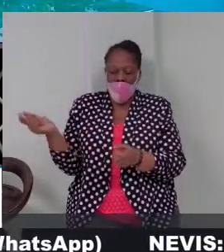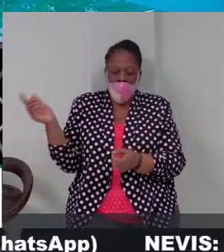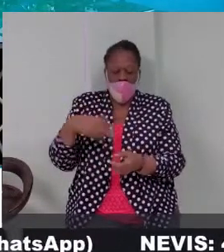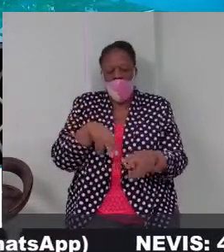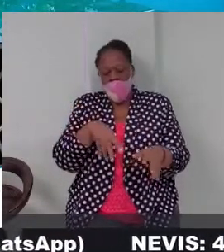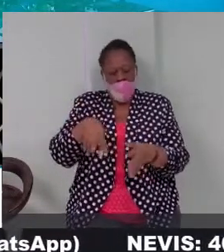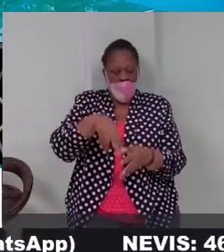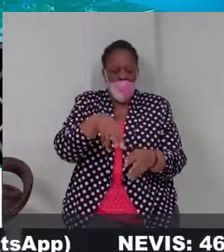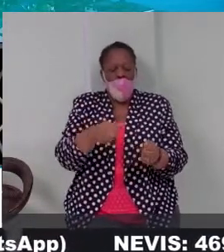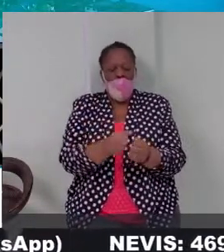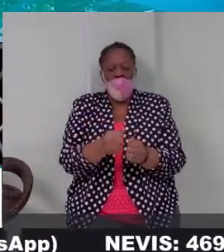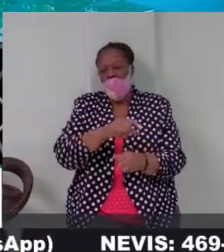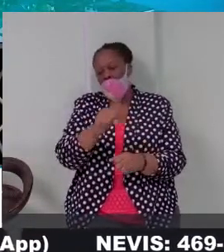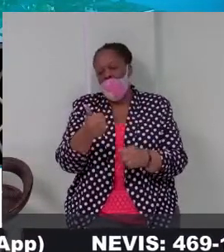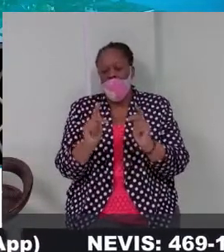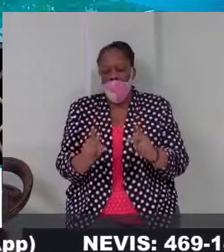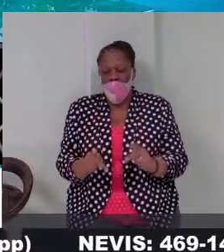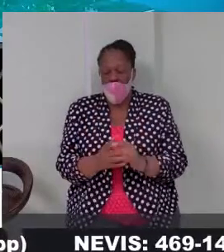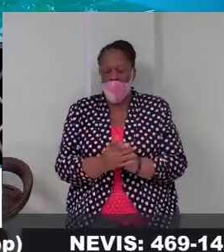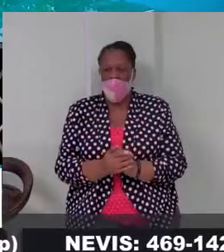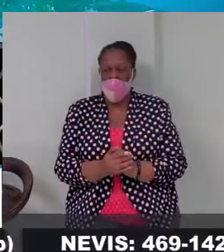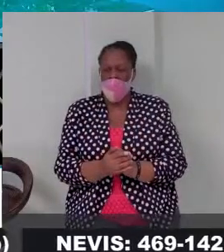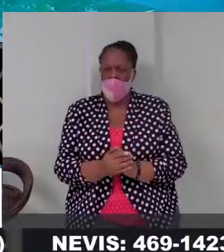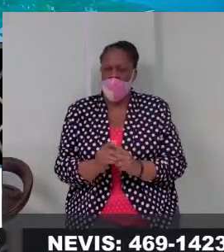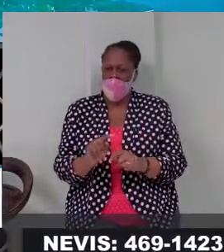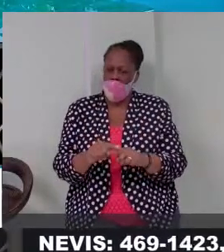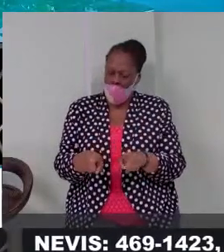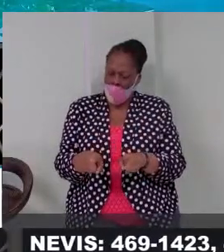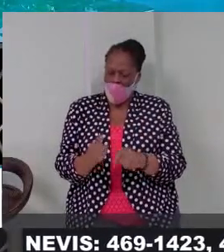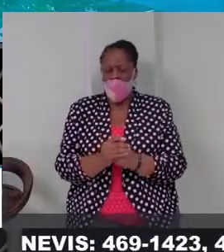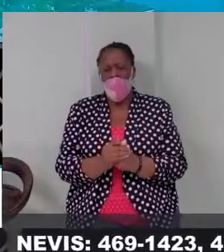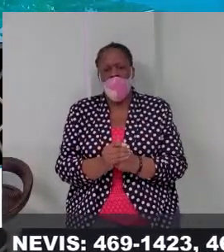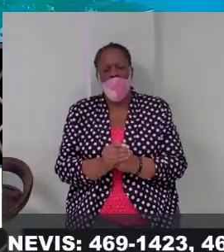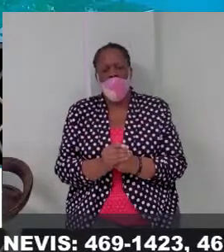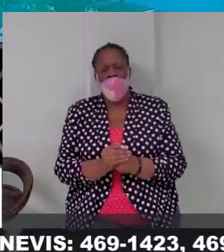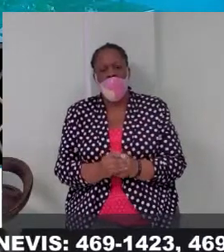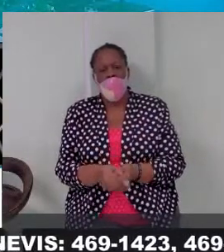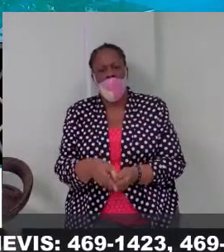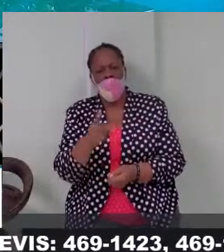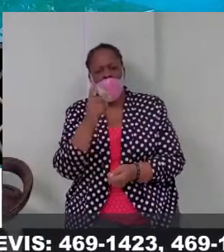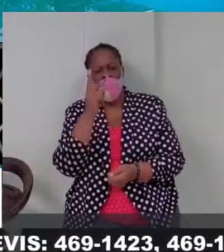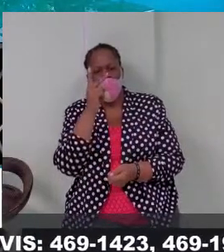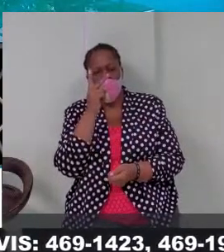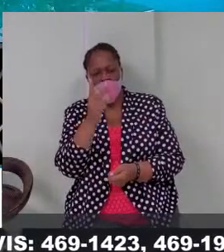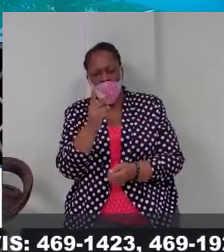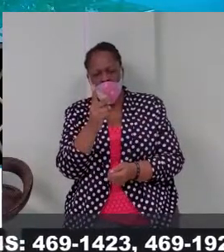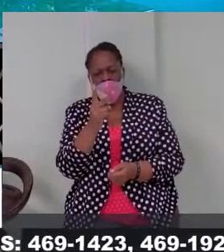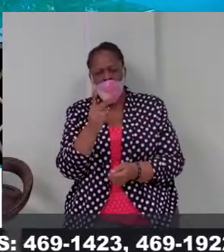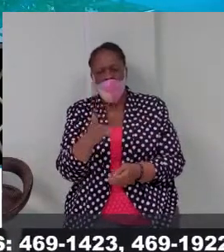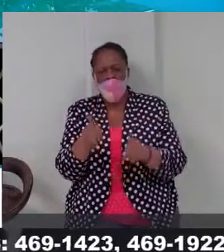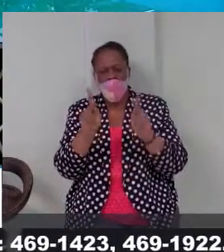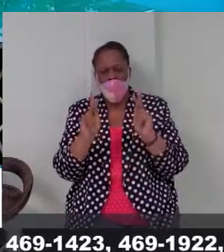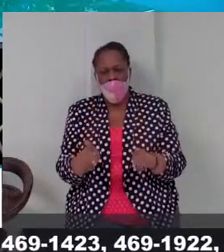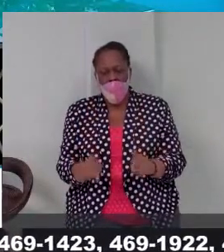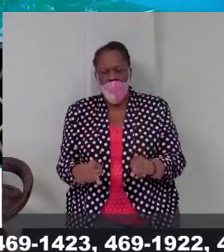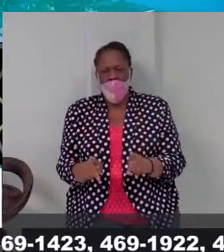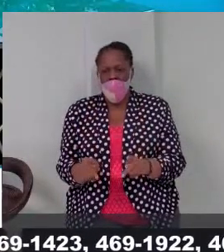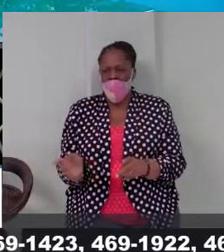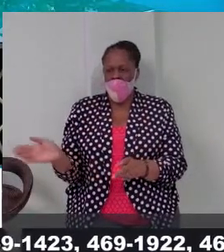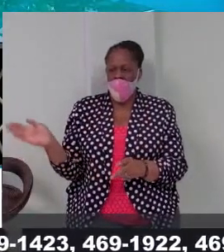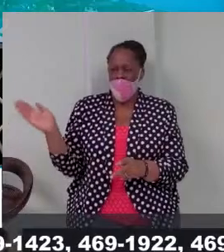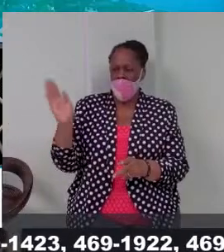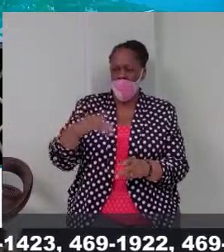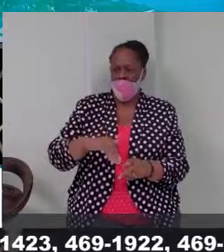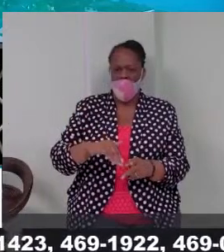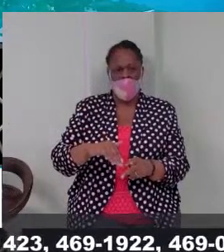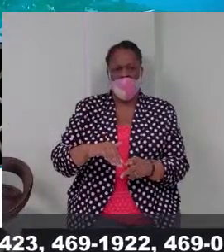Just after 7 p.m. that evening, 2 of the ship's crew members were intercepted returning to the port in